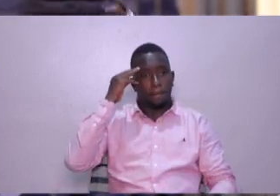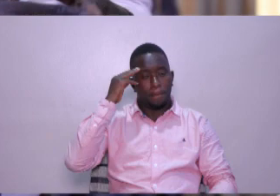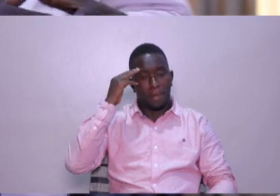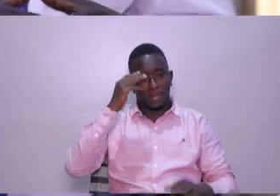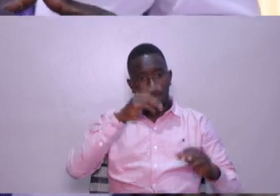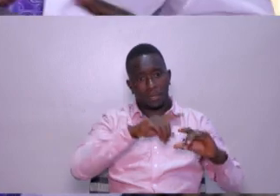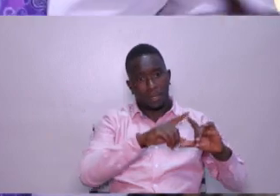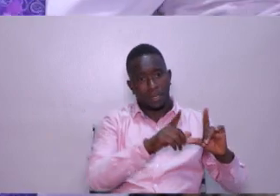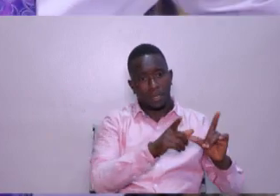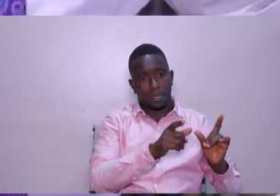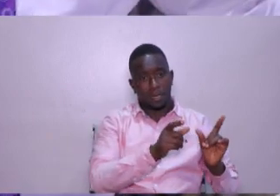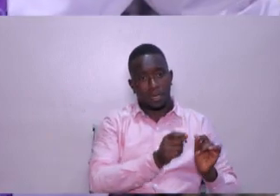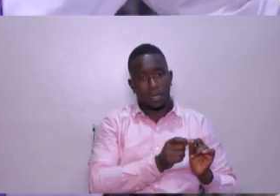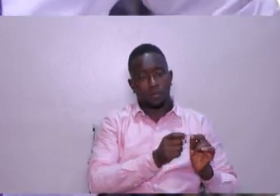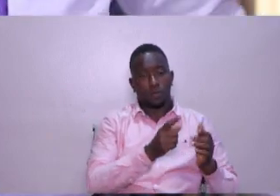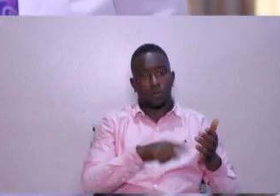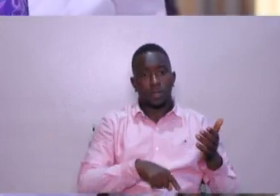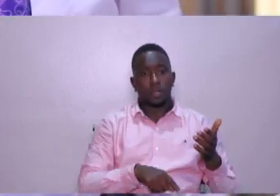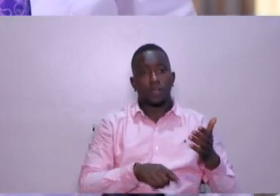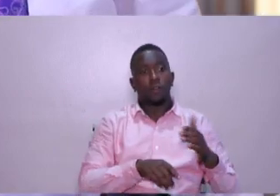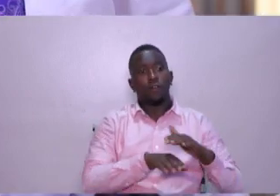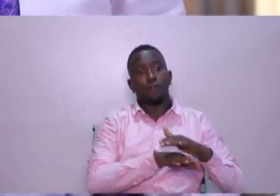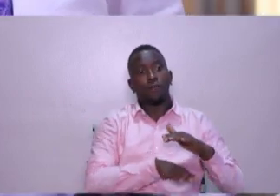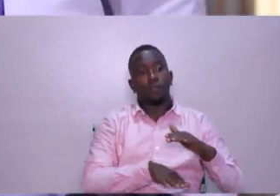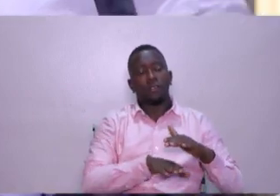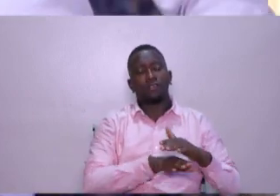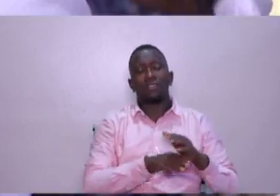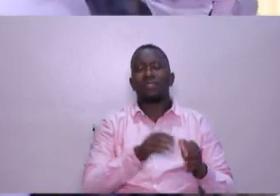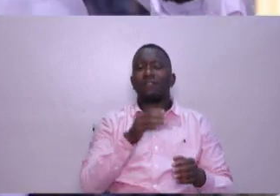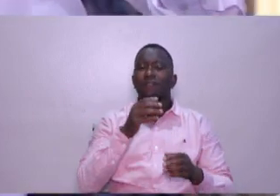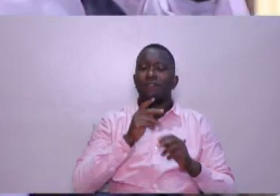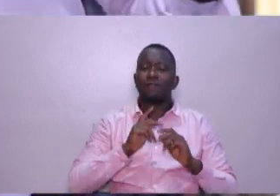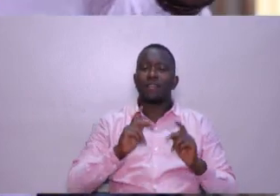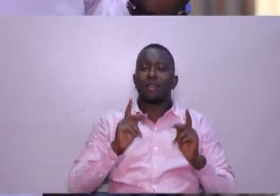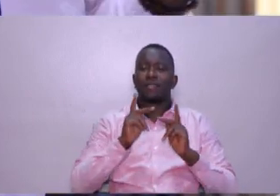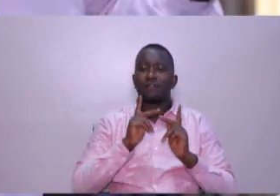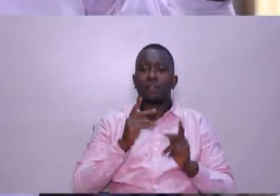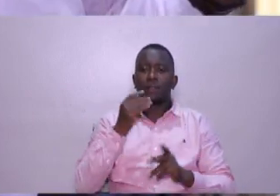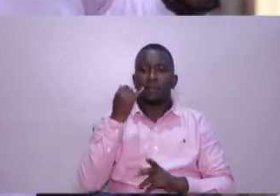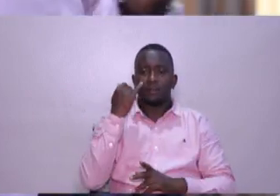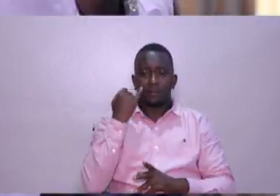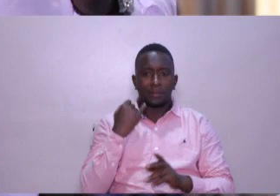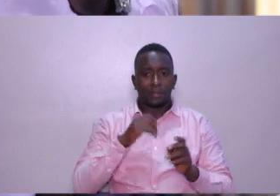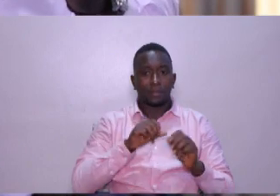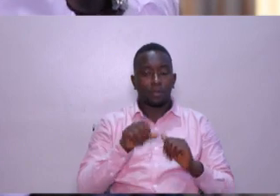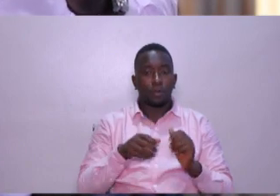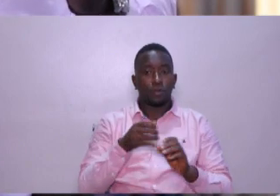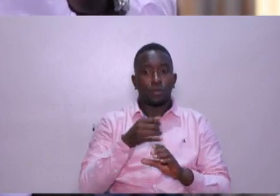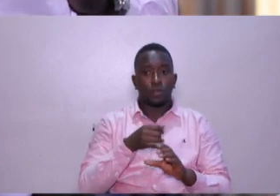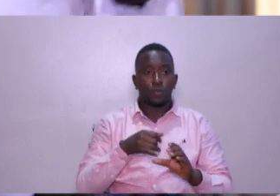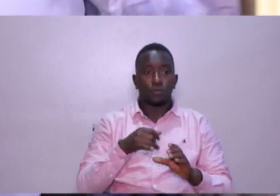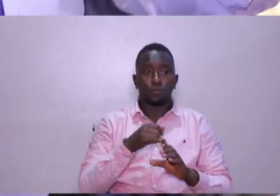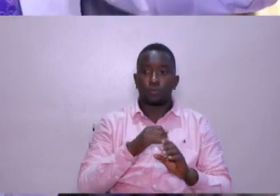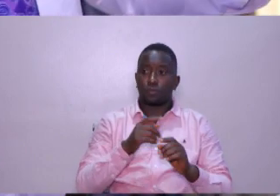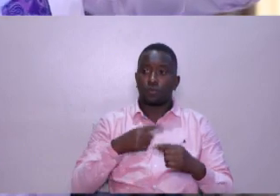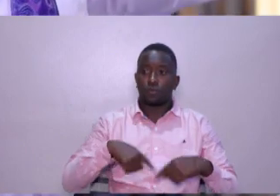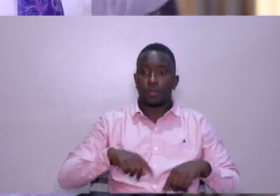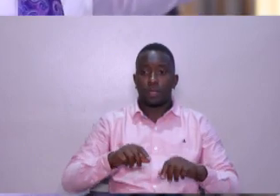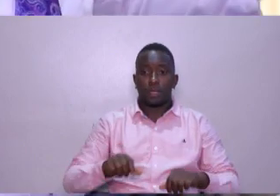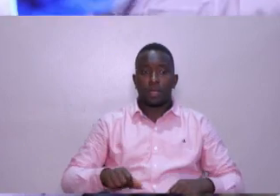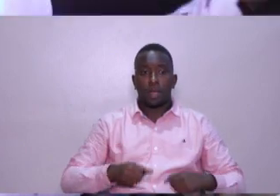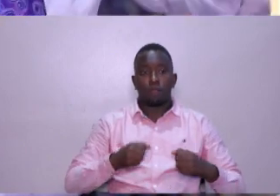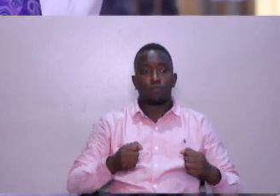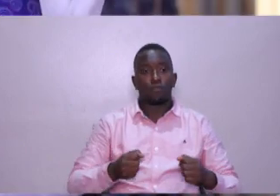strict about inclusion. So we are not going to run away from inclusion, but we are going